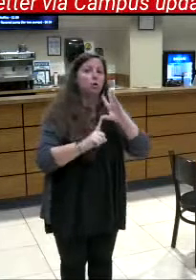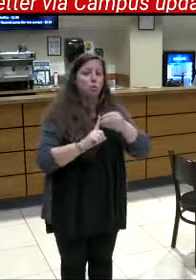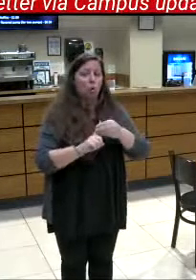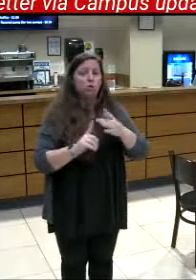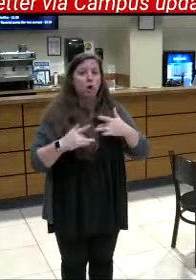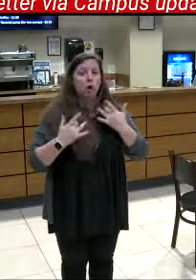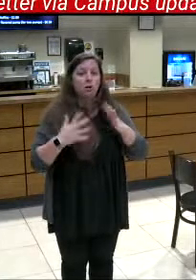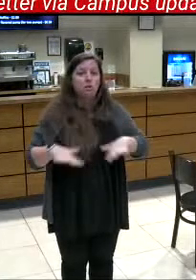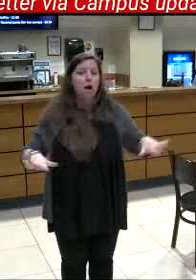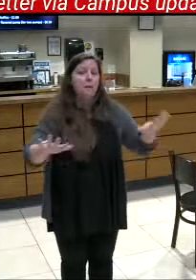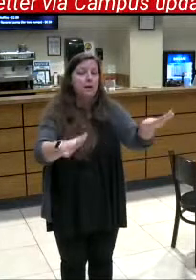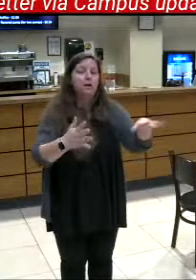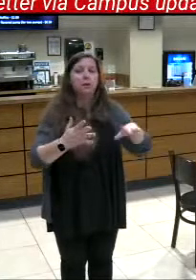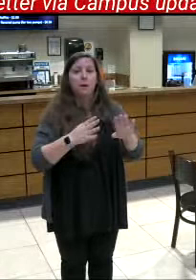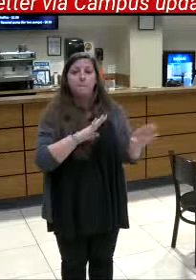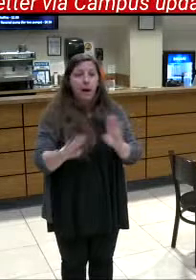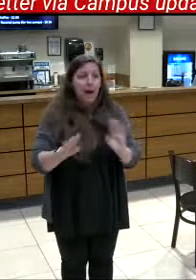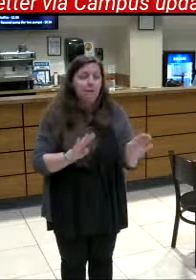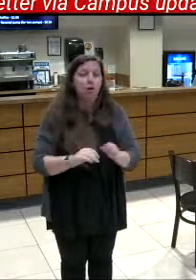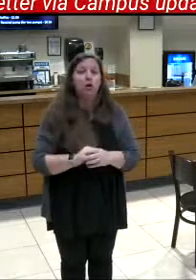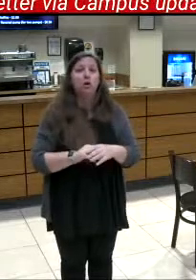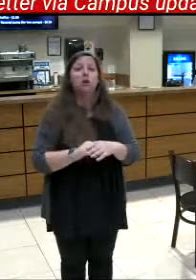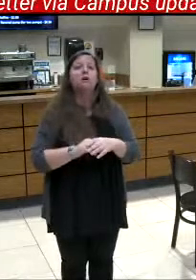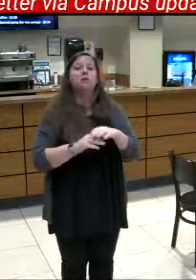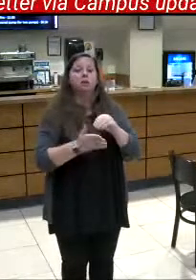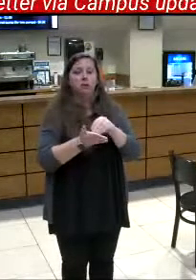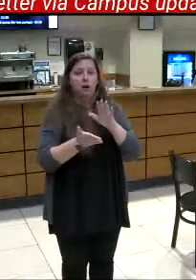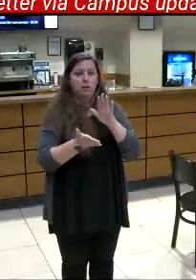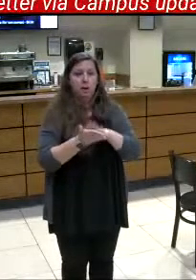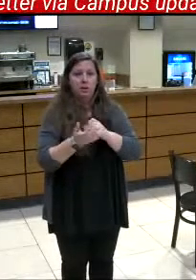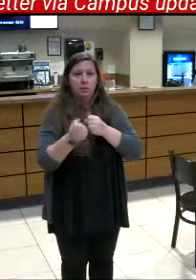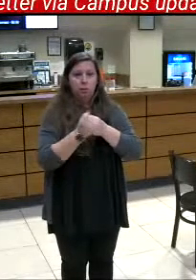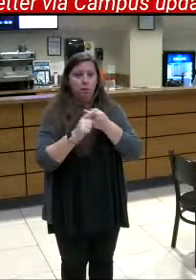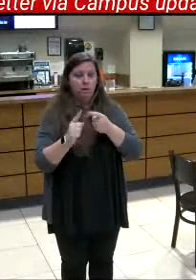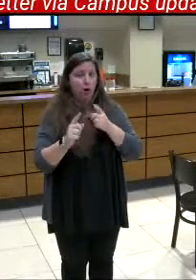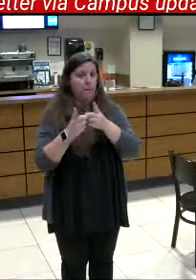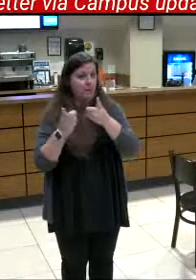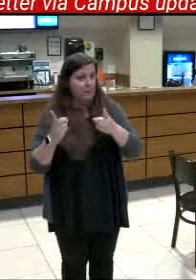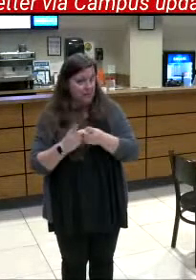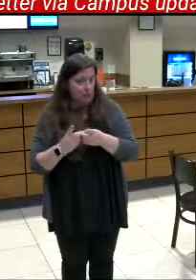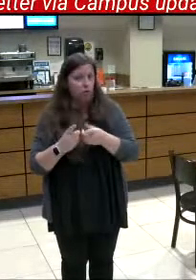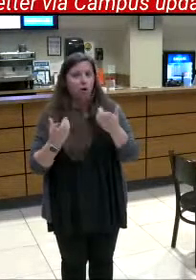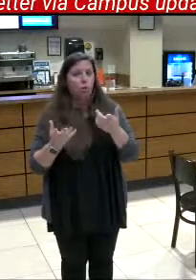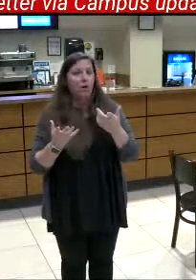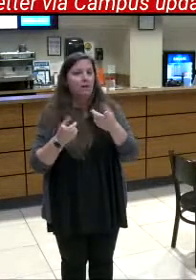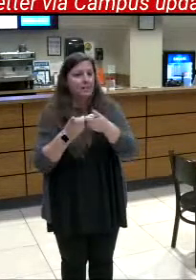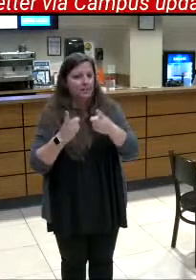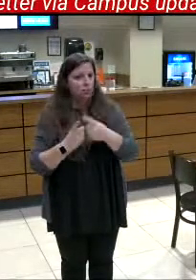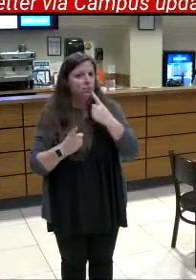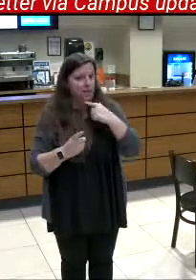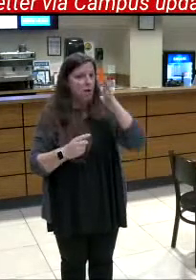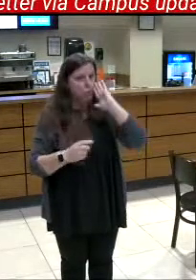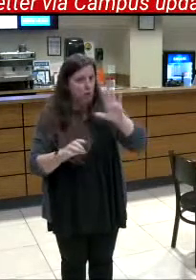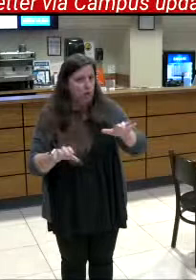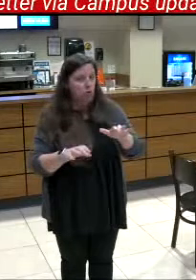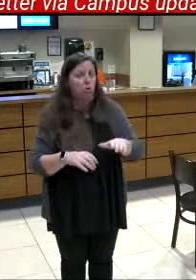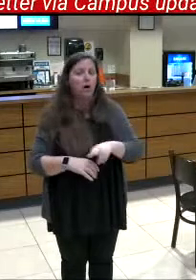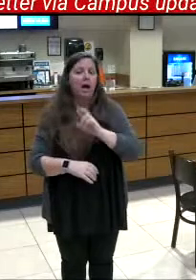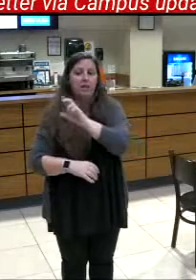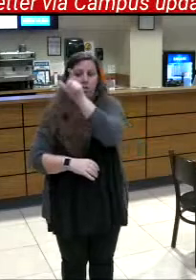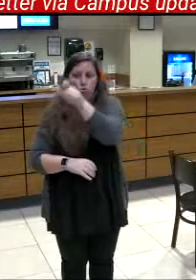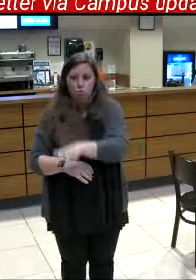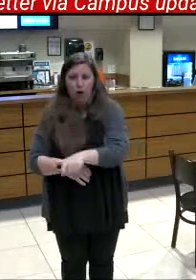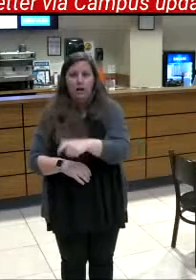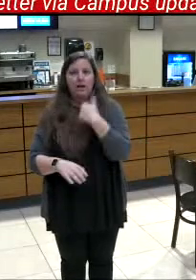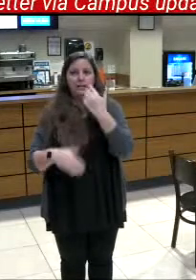and resources from the district. So in the middle, this is what the district said that they were going to do. And then on the right side, the progress made